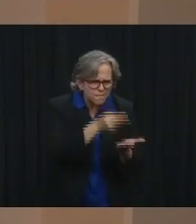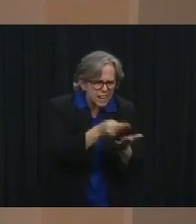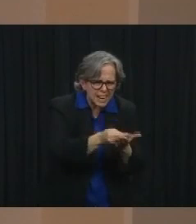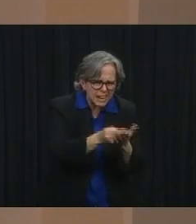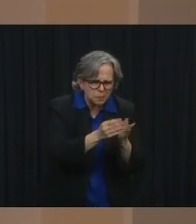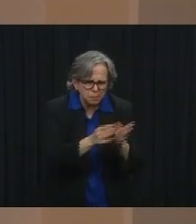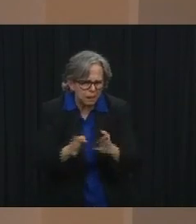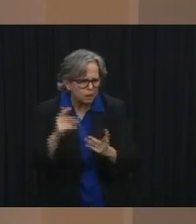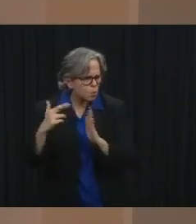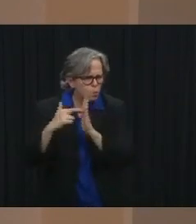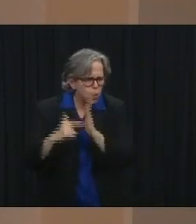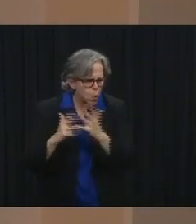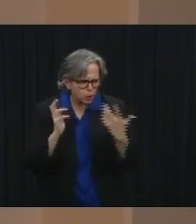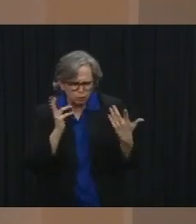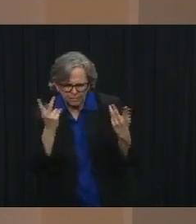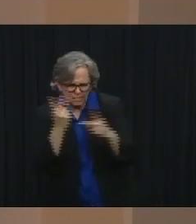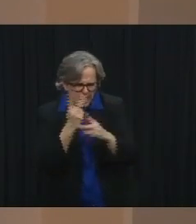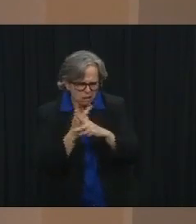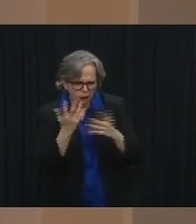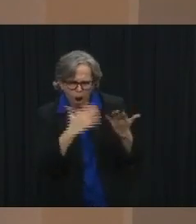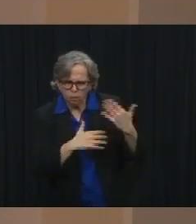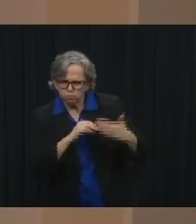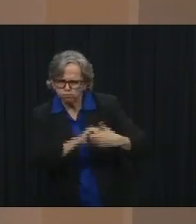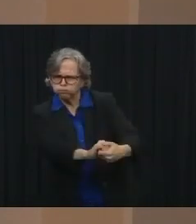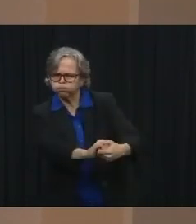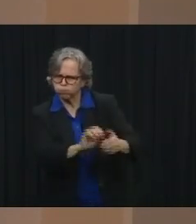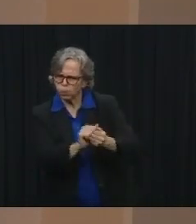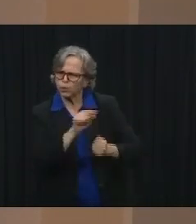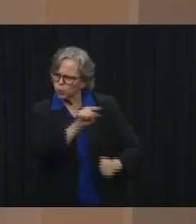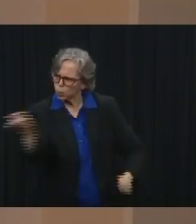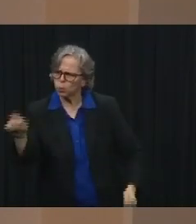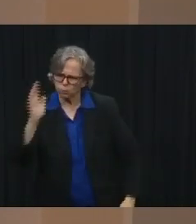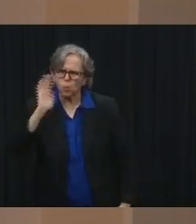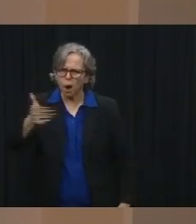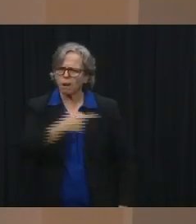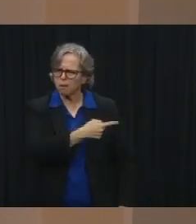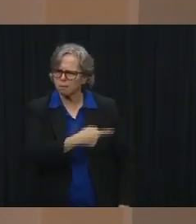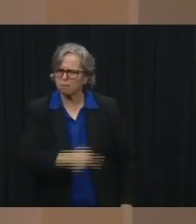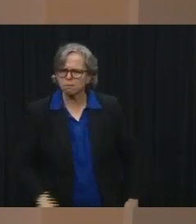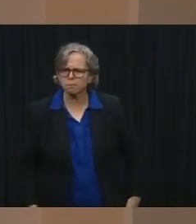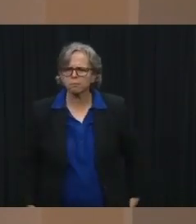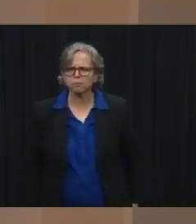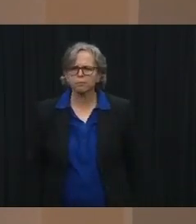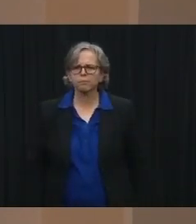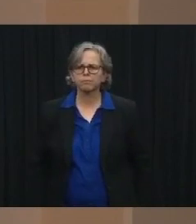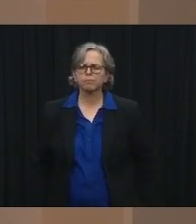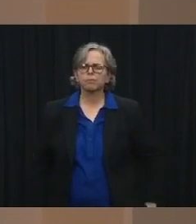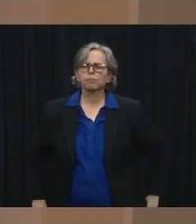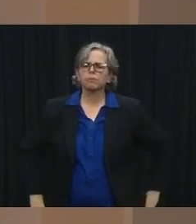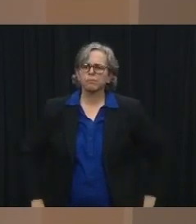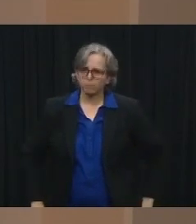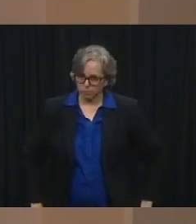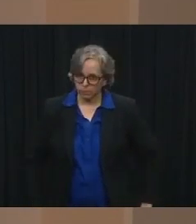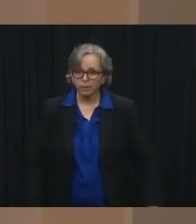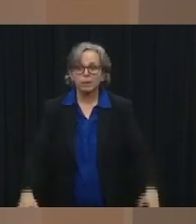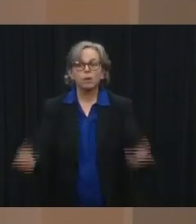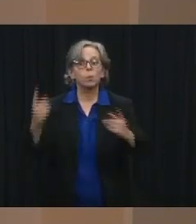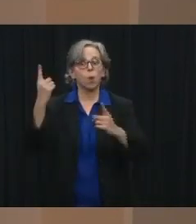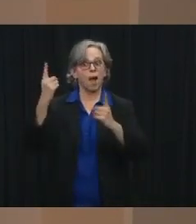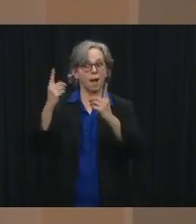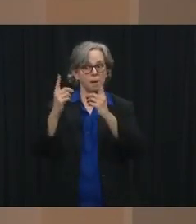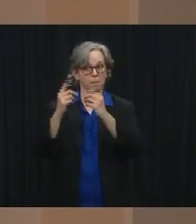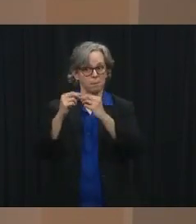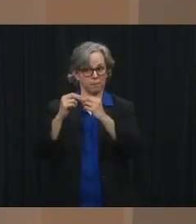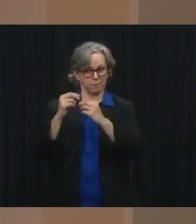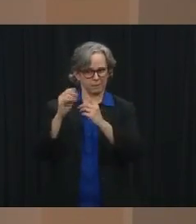in a way that can help you get through this difficult period. And a reminder, one final time,